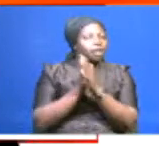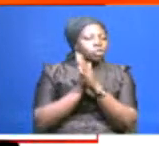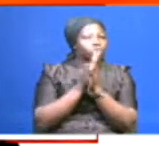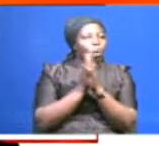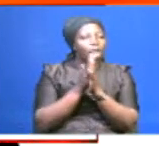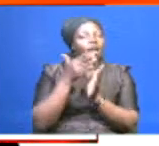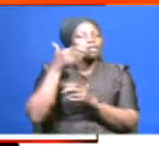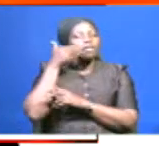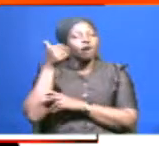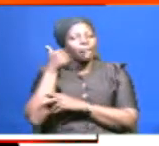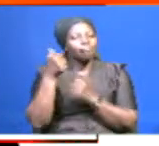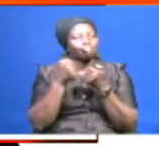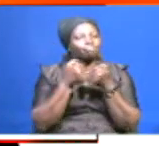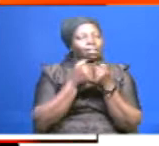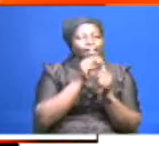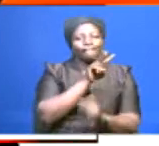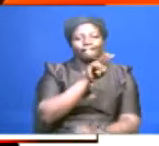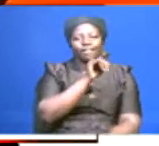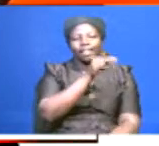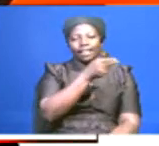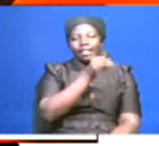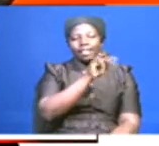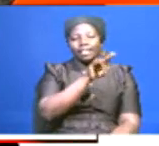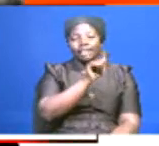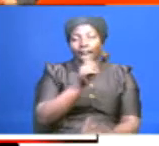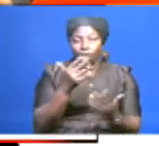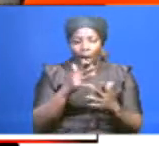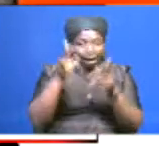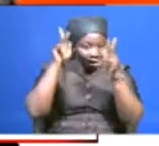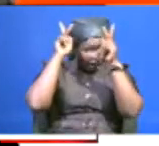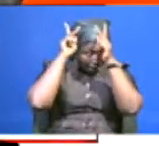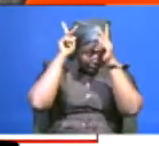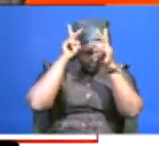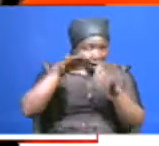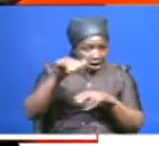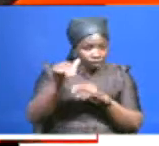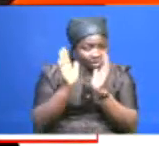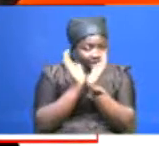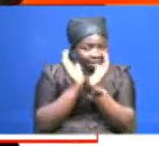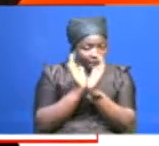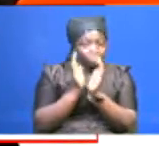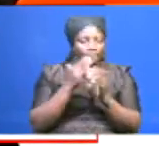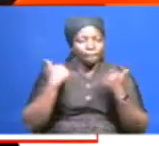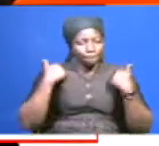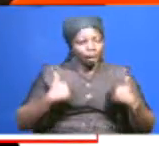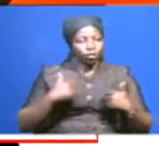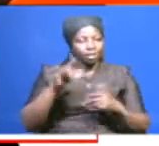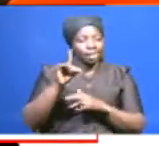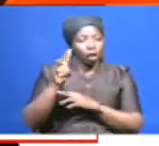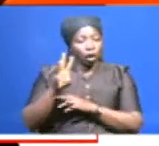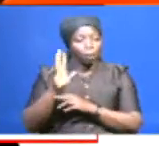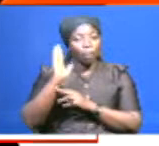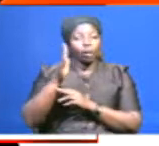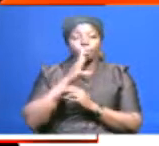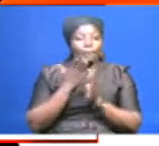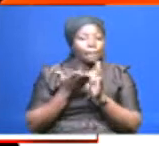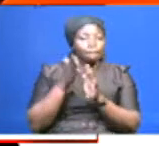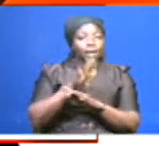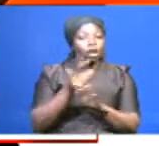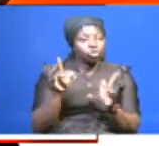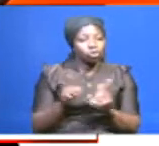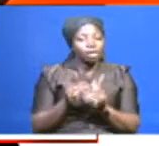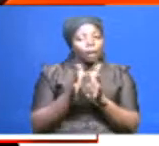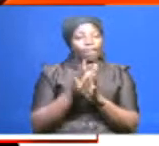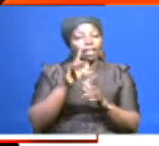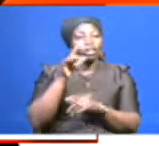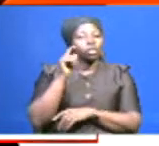Vihiga Bullets at the Buhungu Stadium in Kakamega County. My name is Daniel Wahome. I'll be back shortly with Tom Boyer because